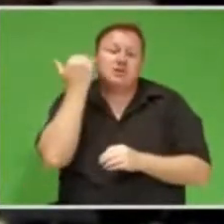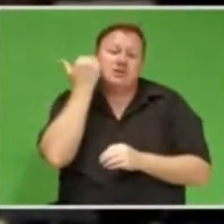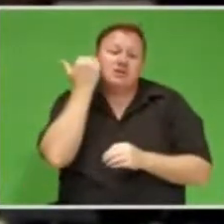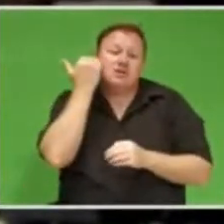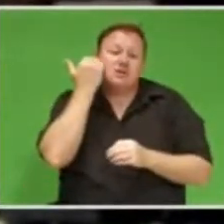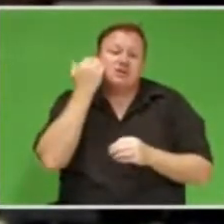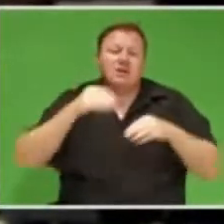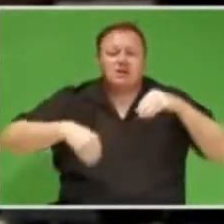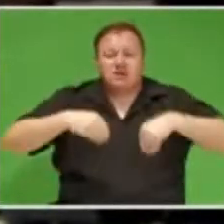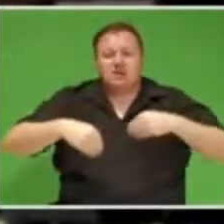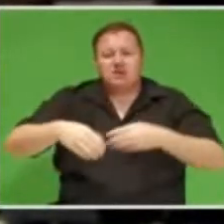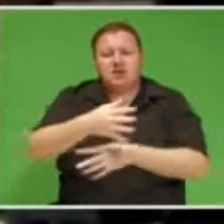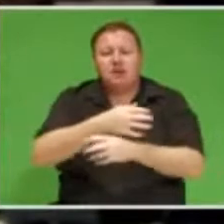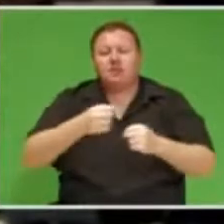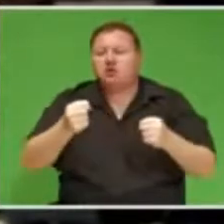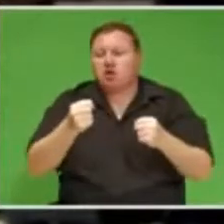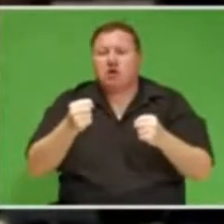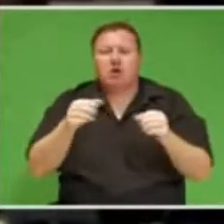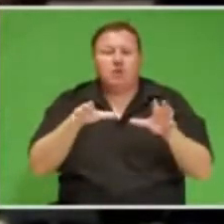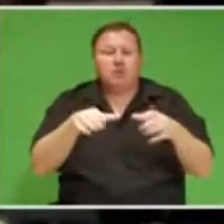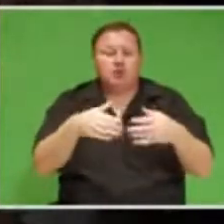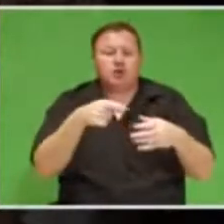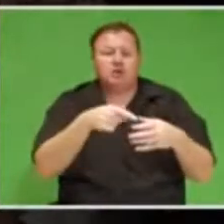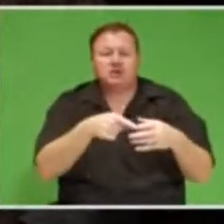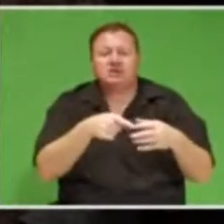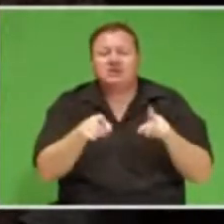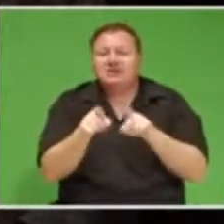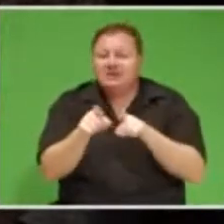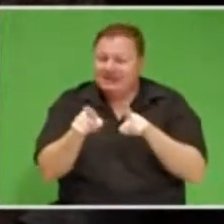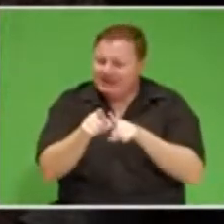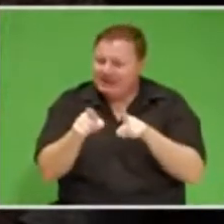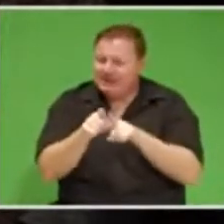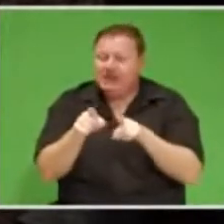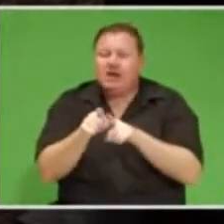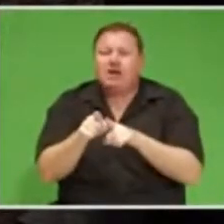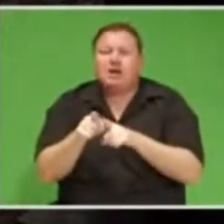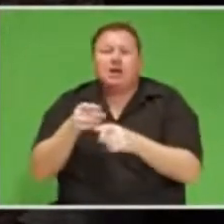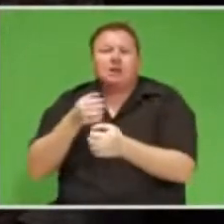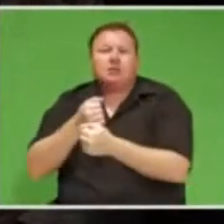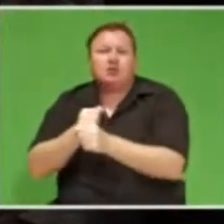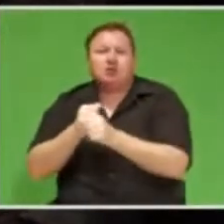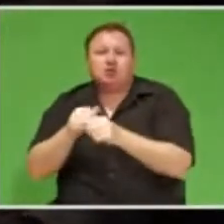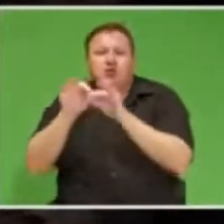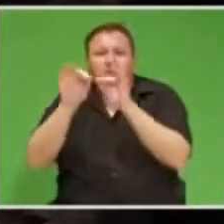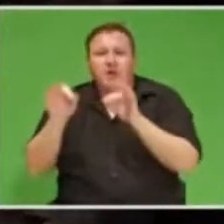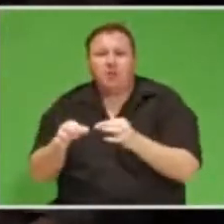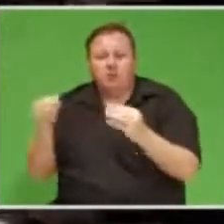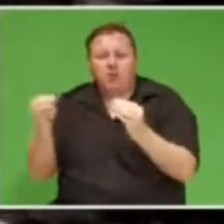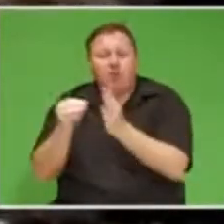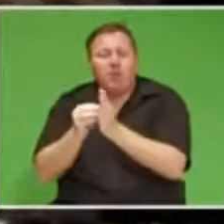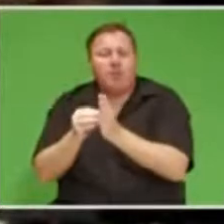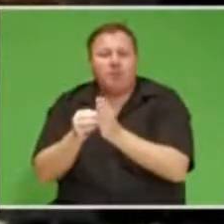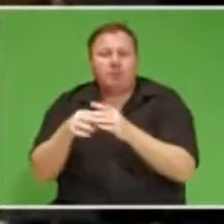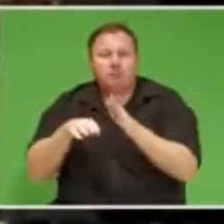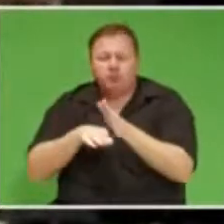in line with the framework for the professionalization of the public